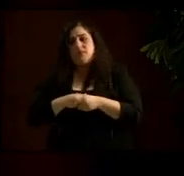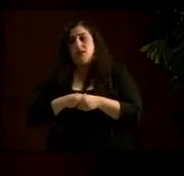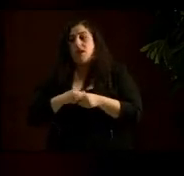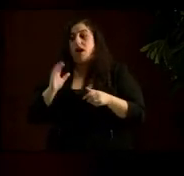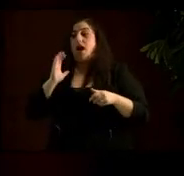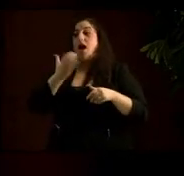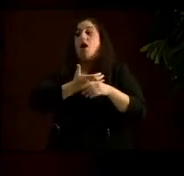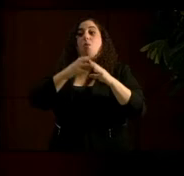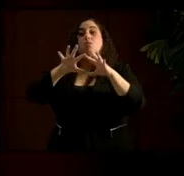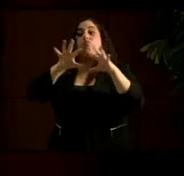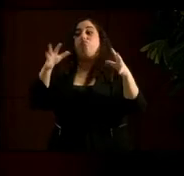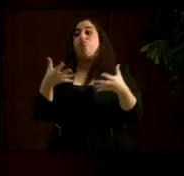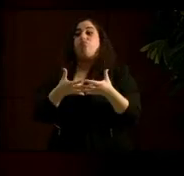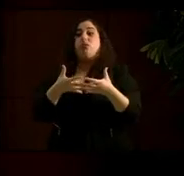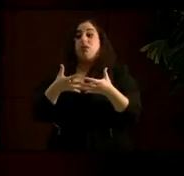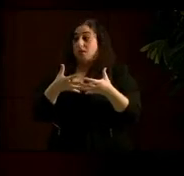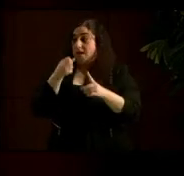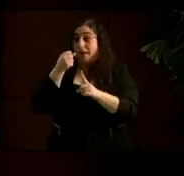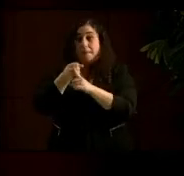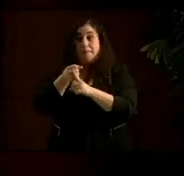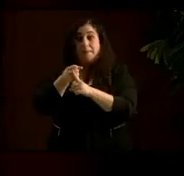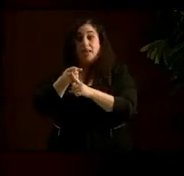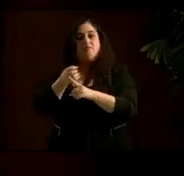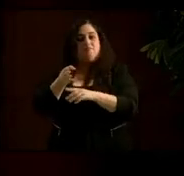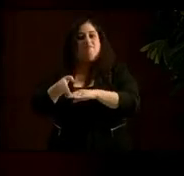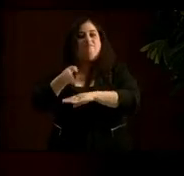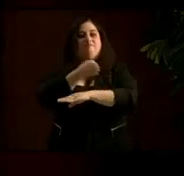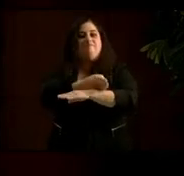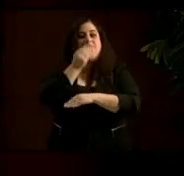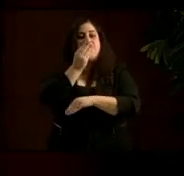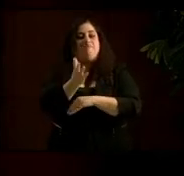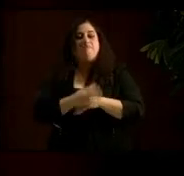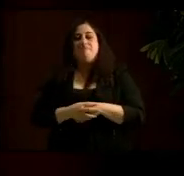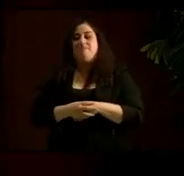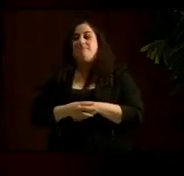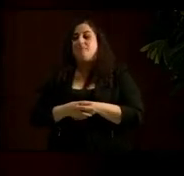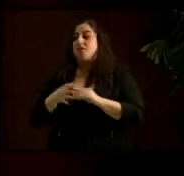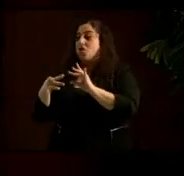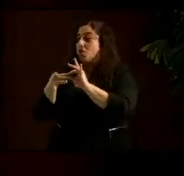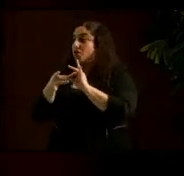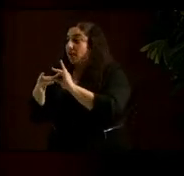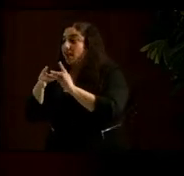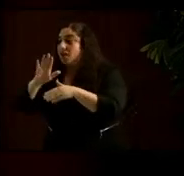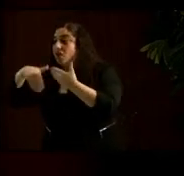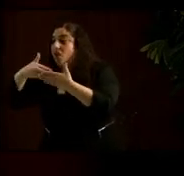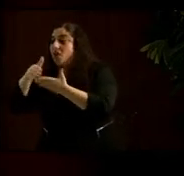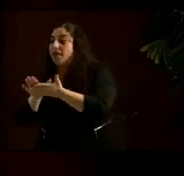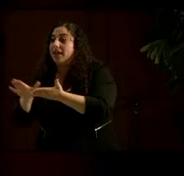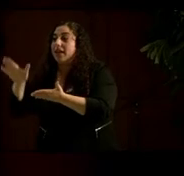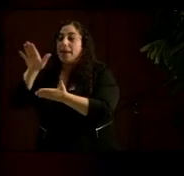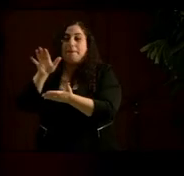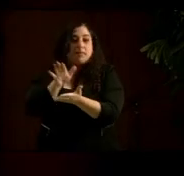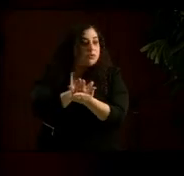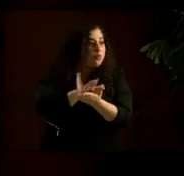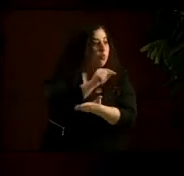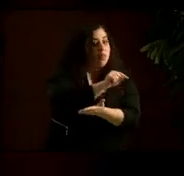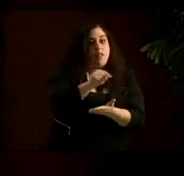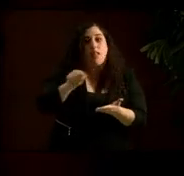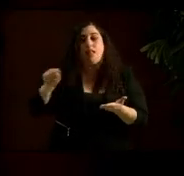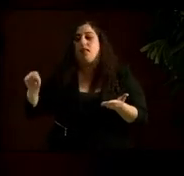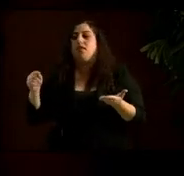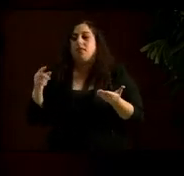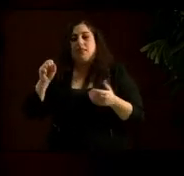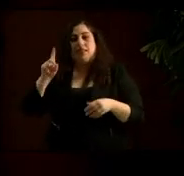and identity that unites all our campuses and communities, promoting equity and inclusion in everything we do, and by embracing